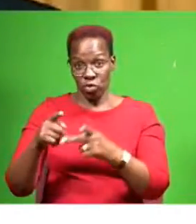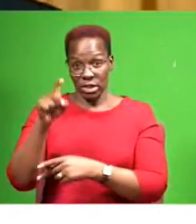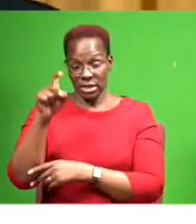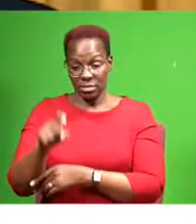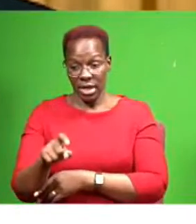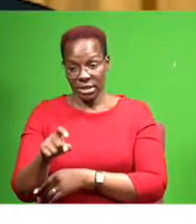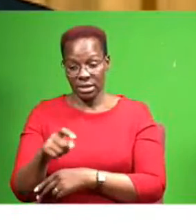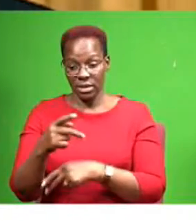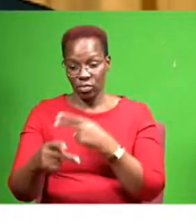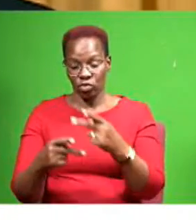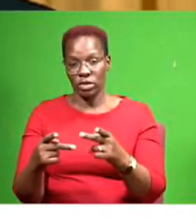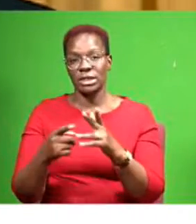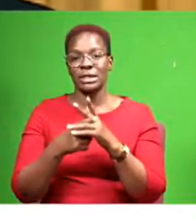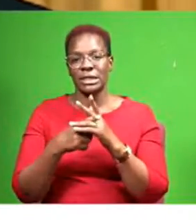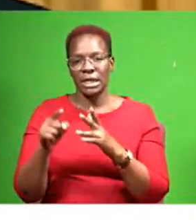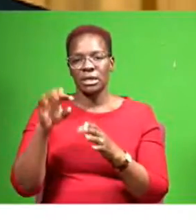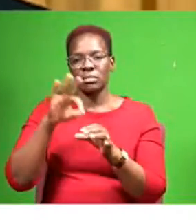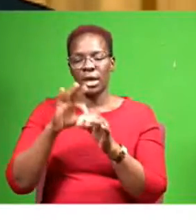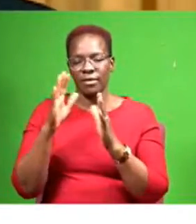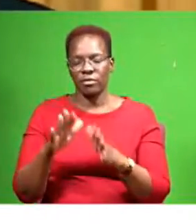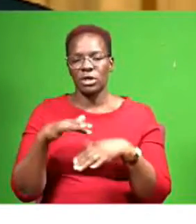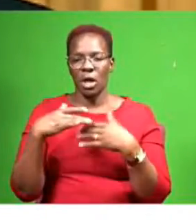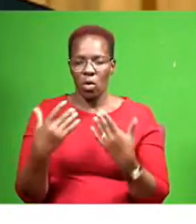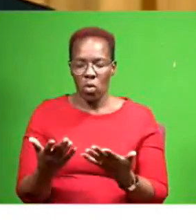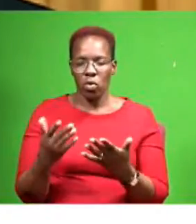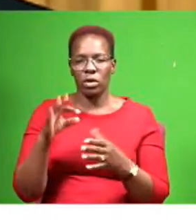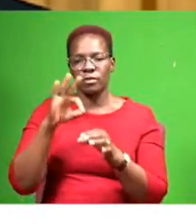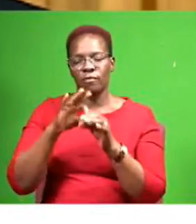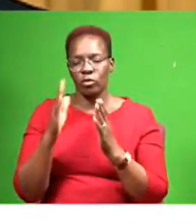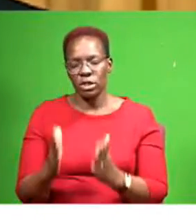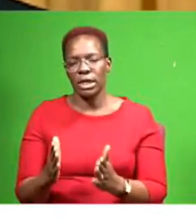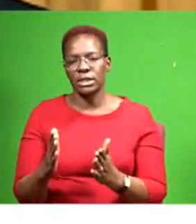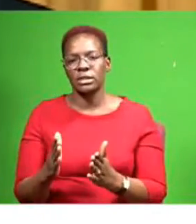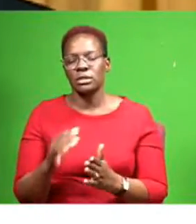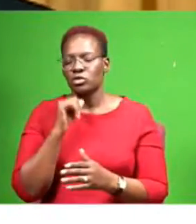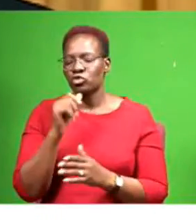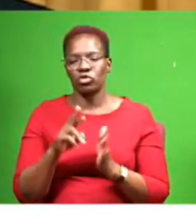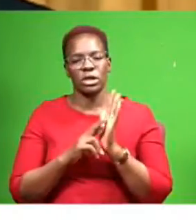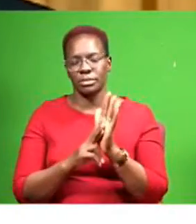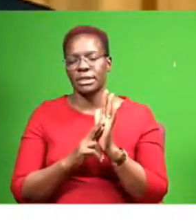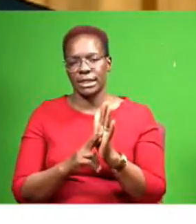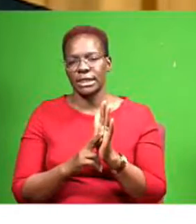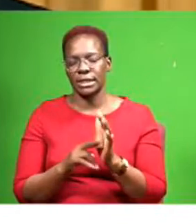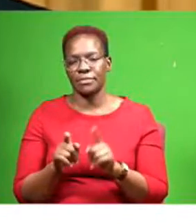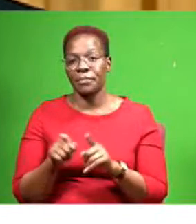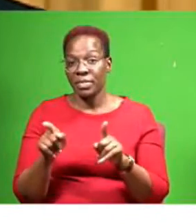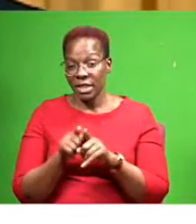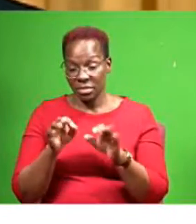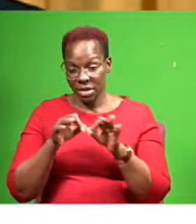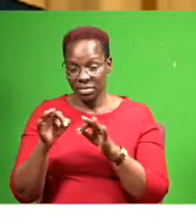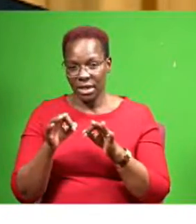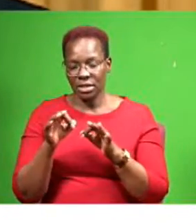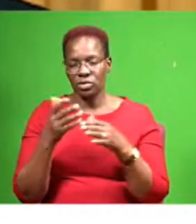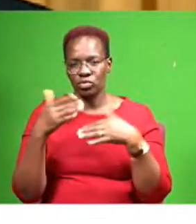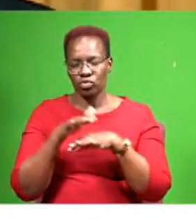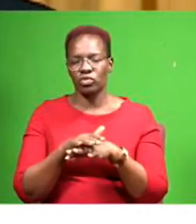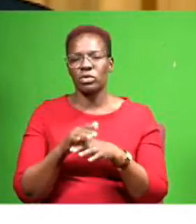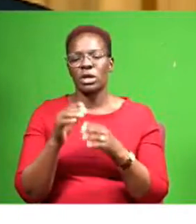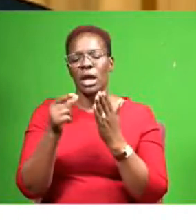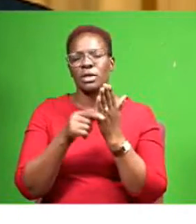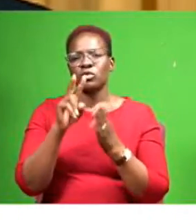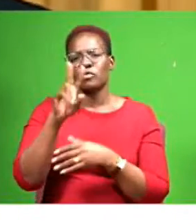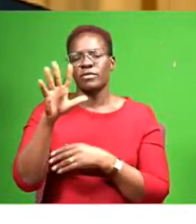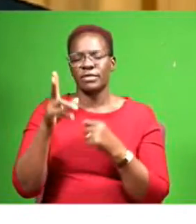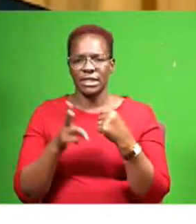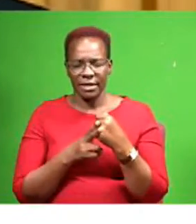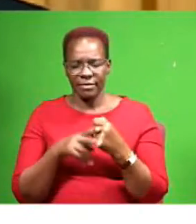process initiated by a voter or voters as opposed to their representative. The definition is consistent with Article 257 that